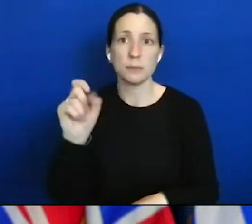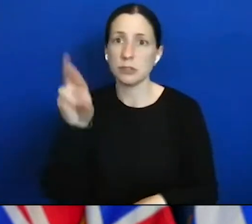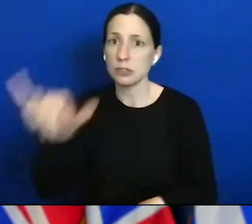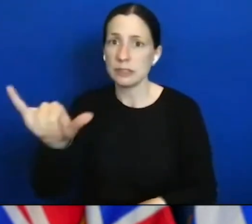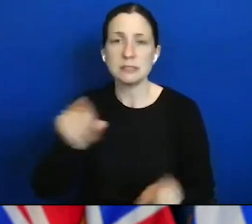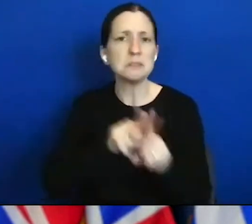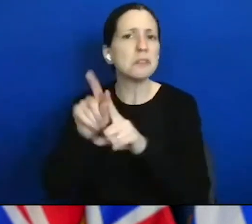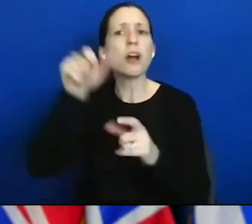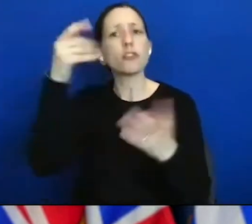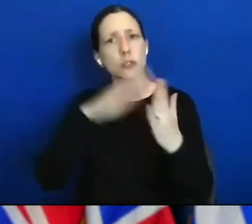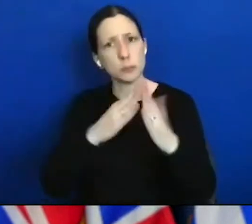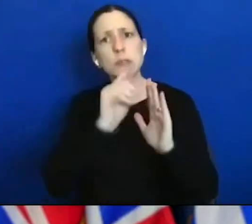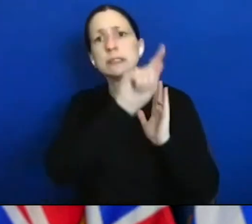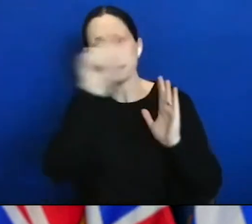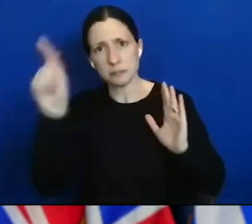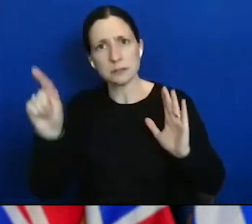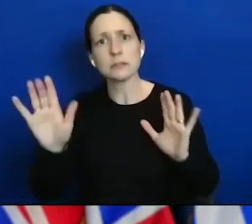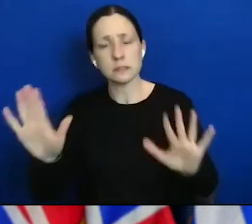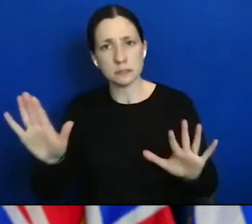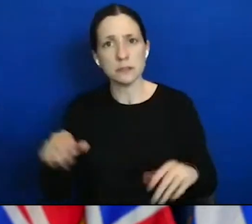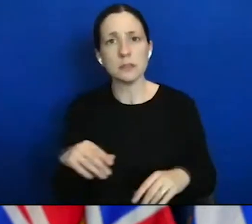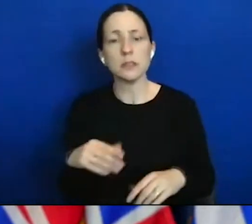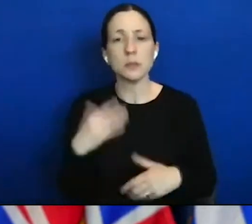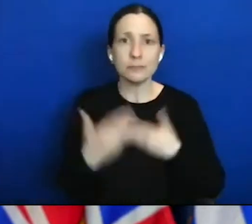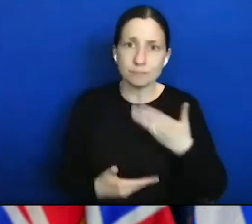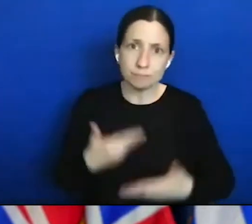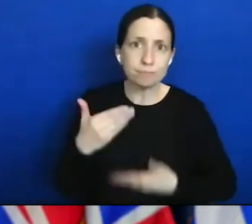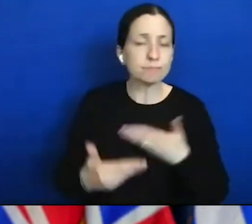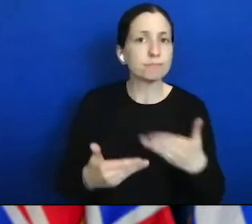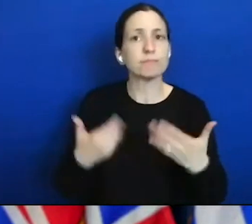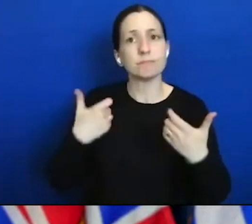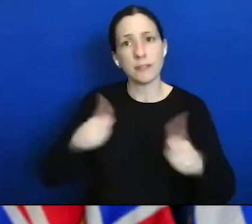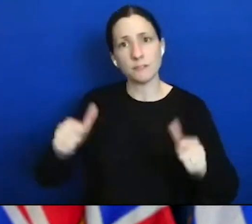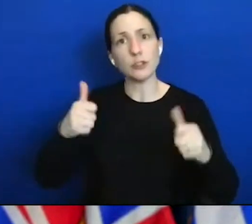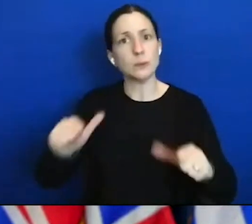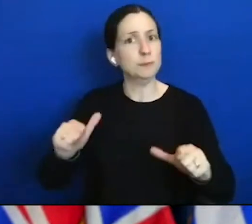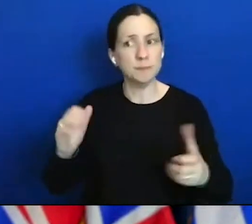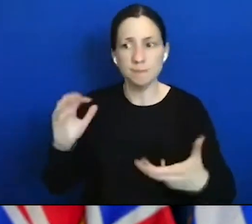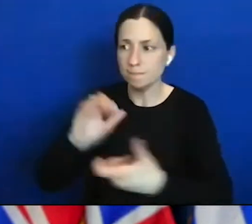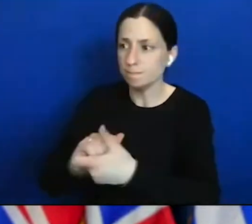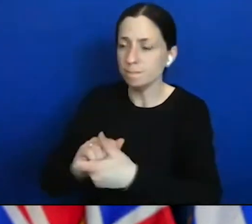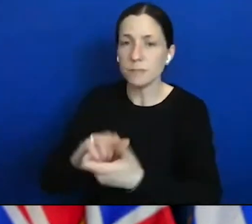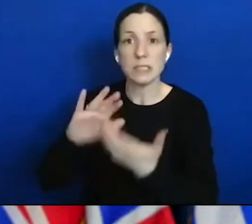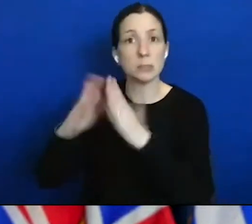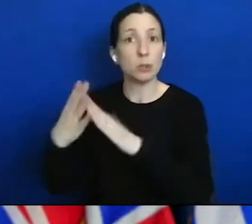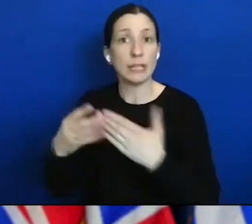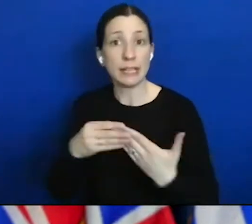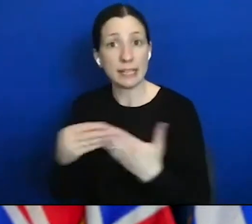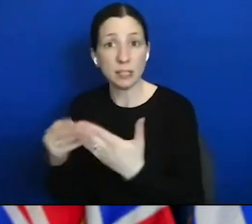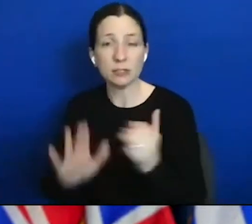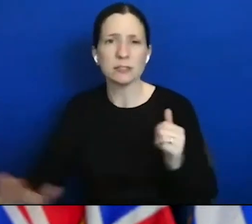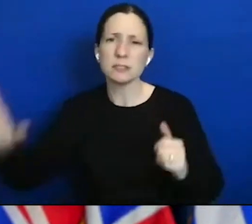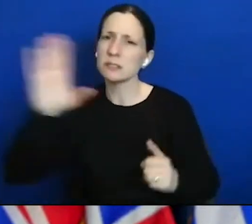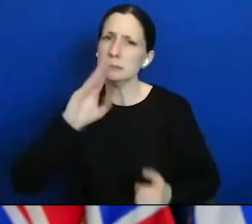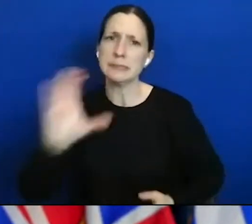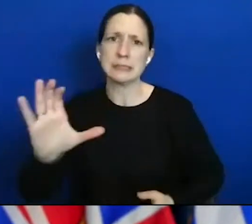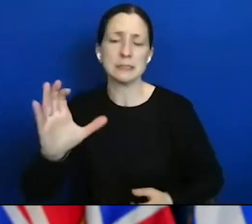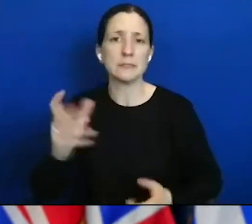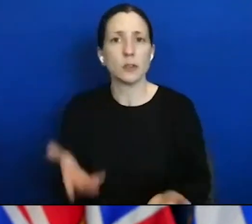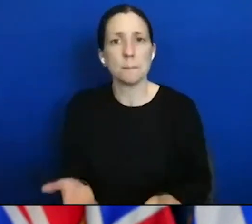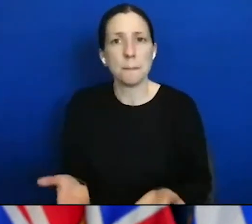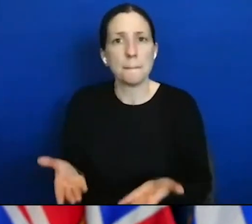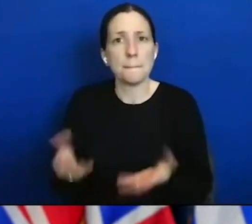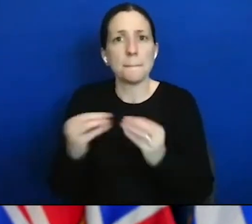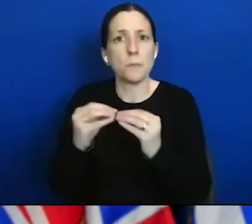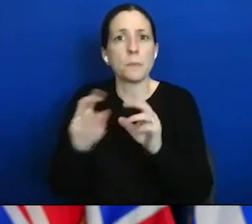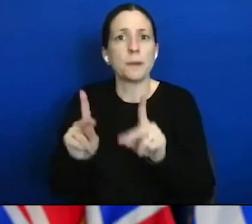have in other communities. And we are making similar efforts, working with community leaders across BC to raise